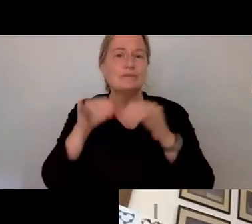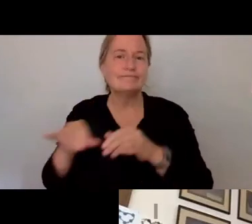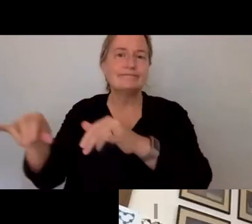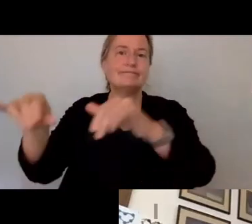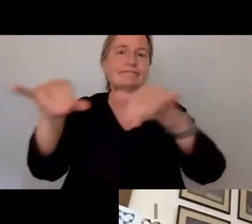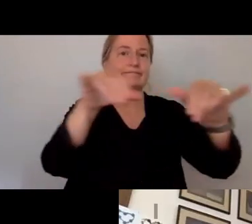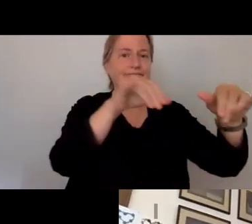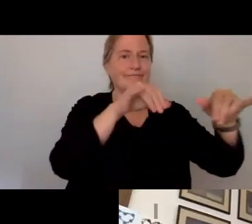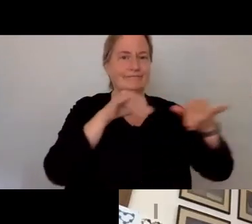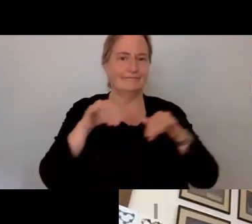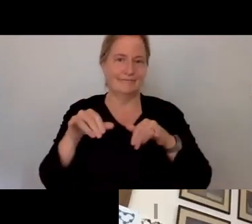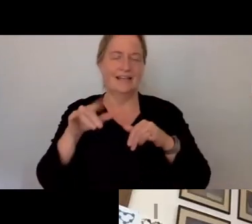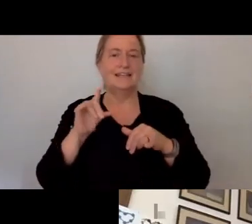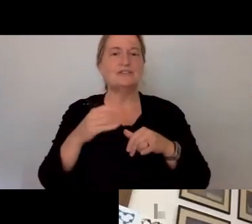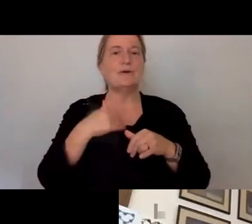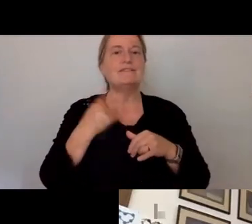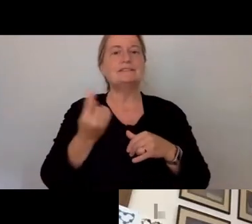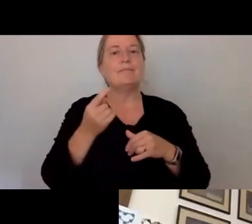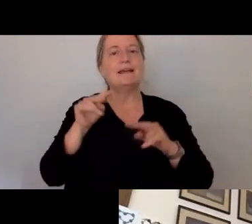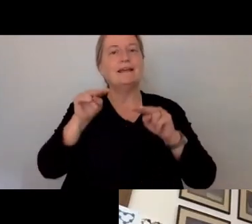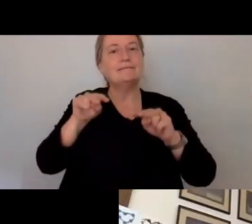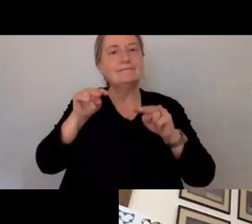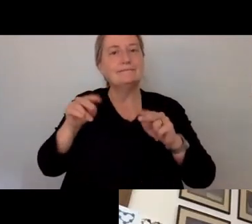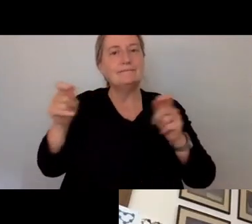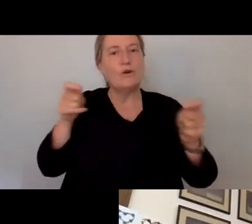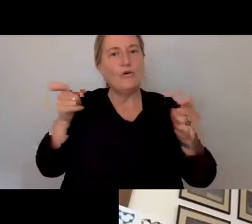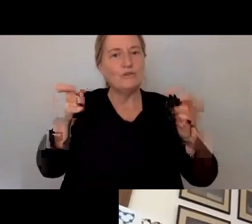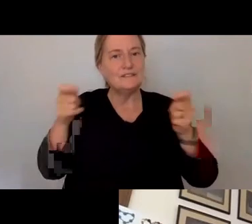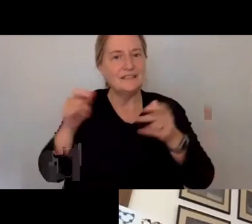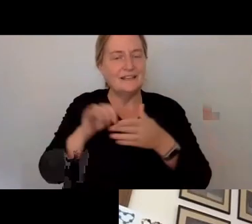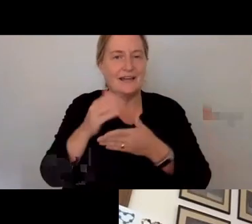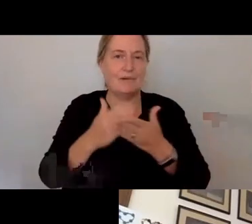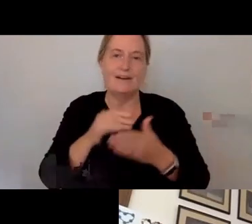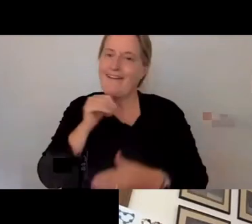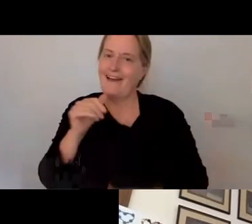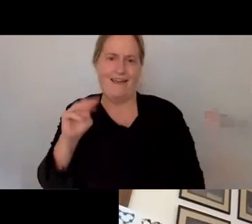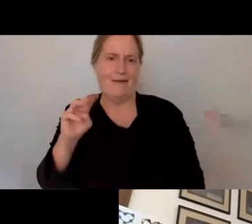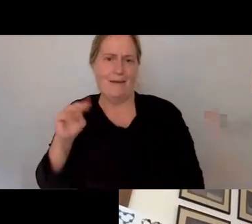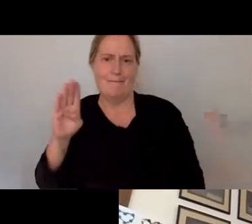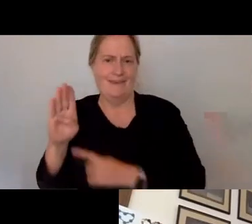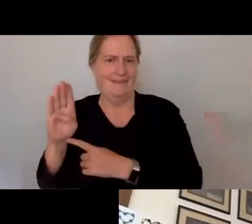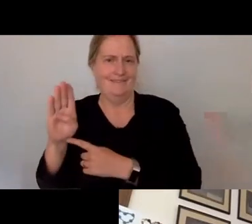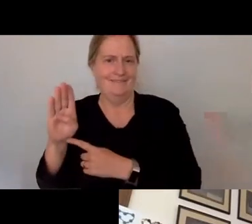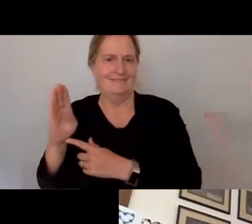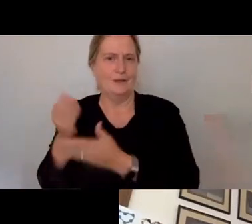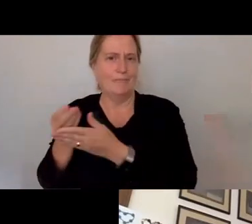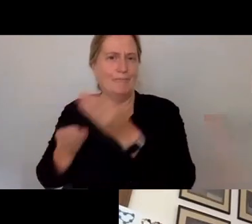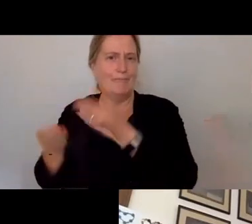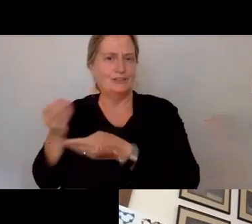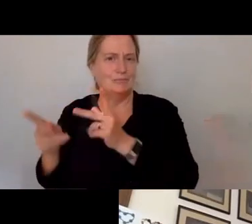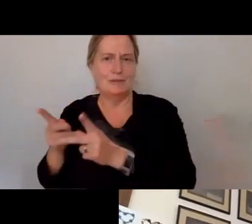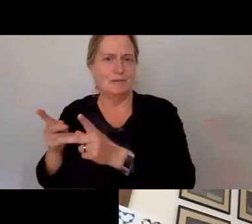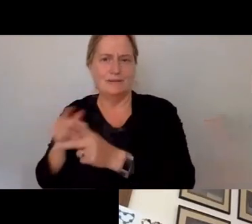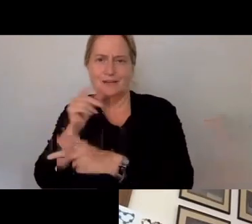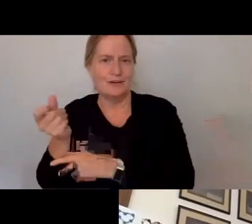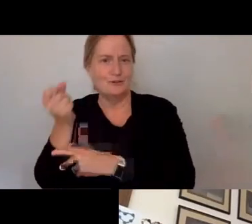agency that oversees that piece. Not like Jim said, MMB, which is, you know, they're budget people. They're not necessarily human rights people,